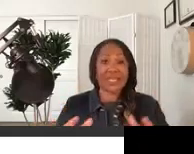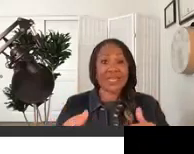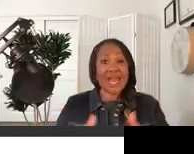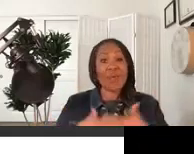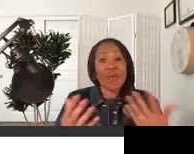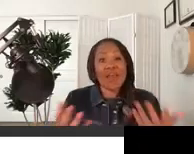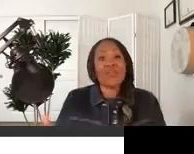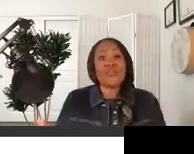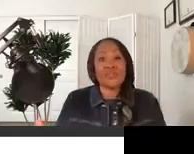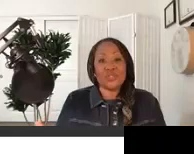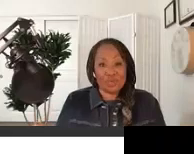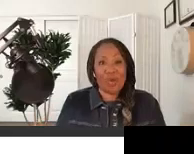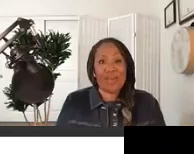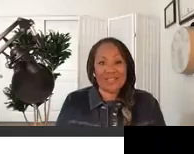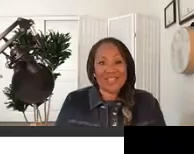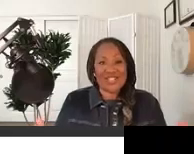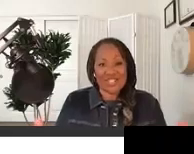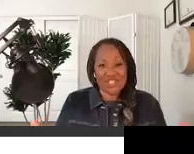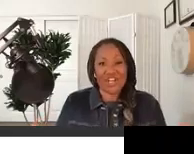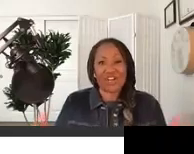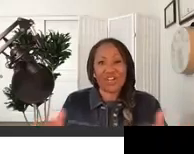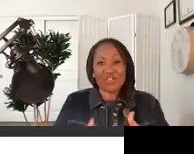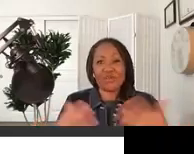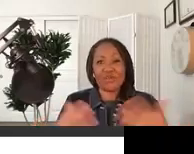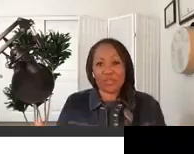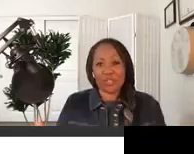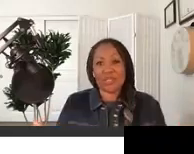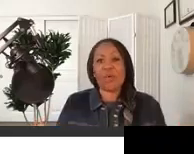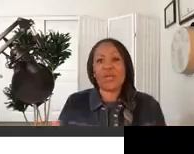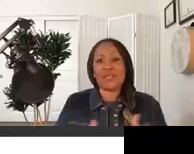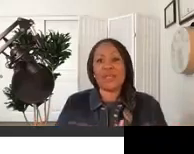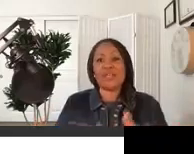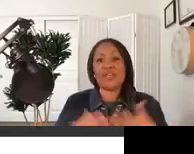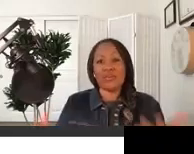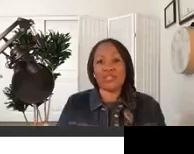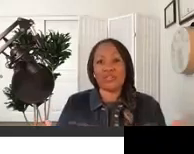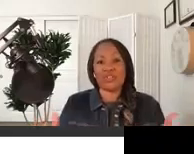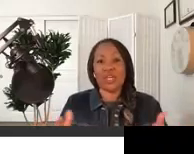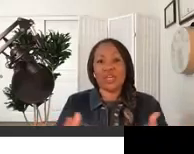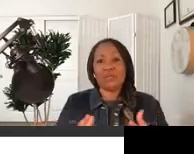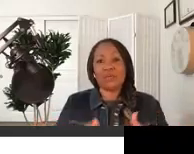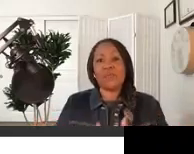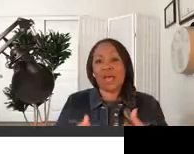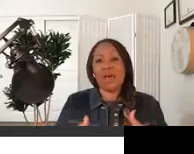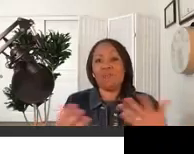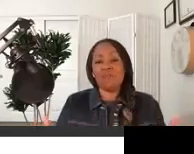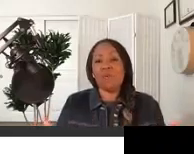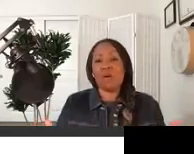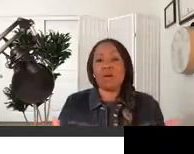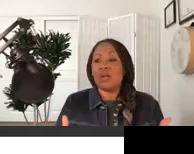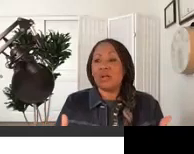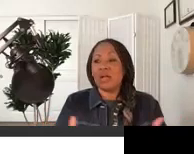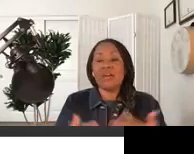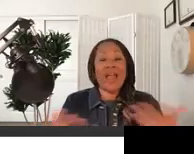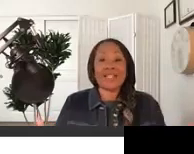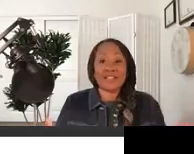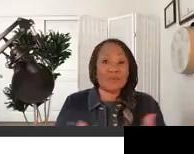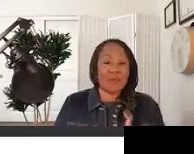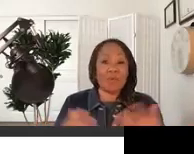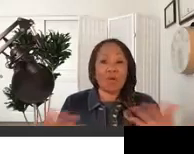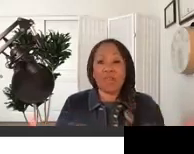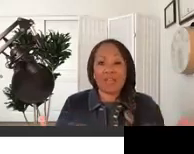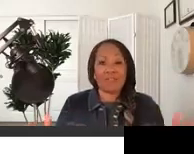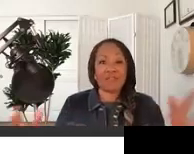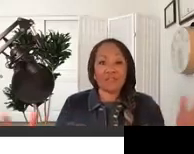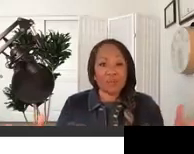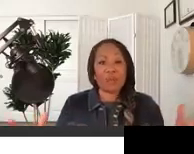basically. Now, what else do you want to share to someone to make your research become more interactive, become